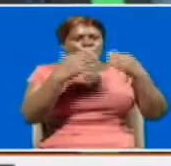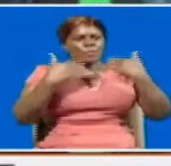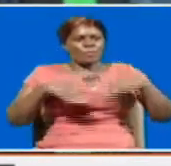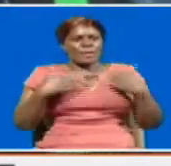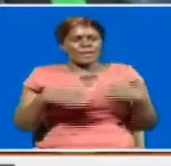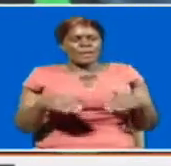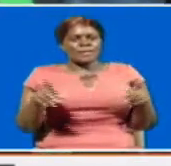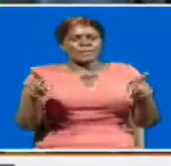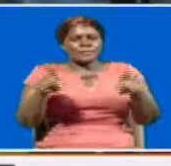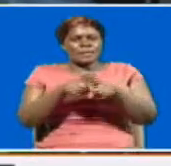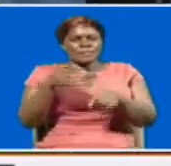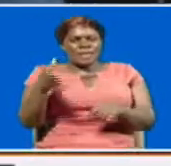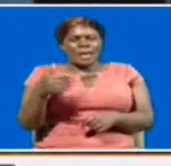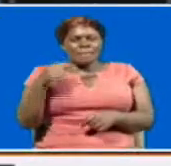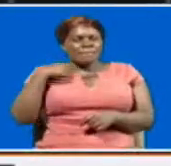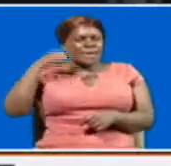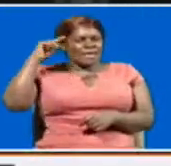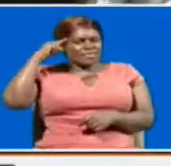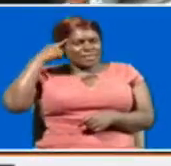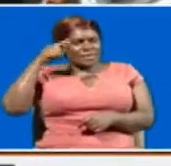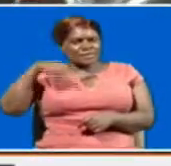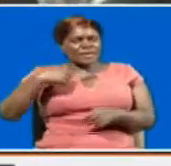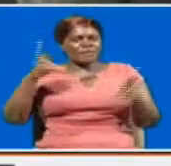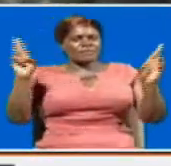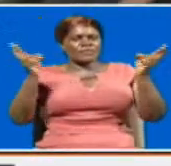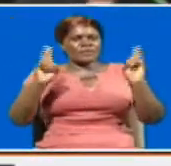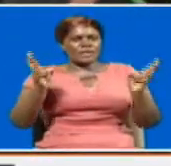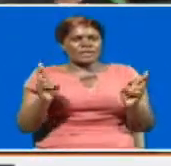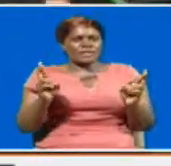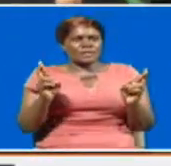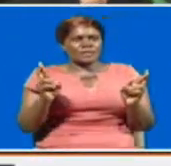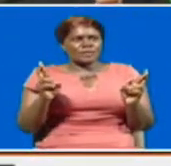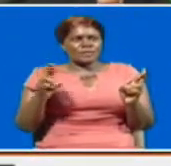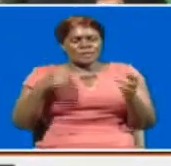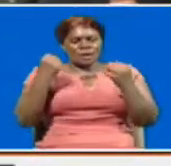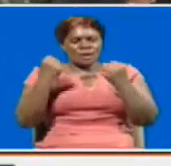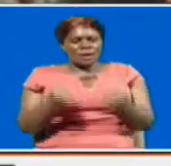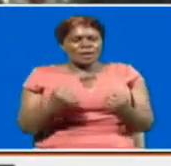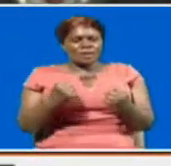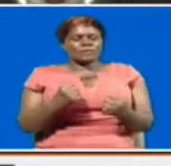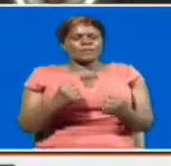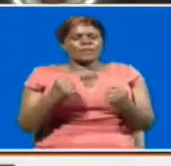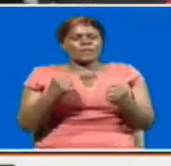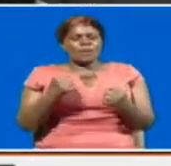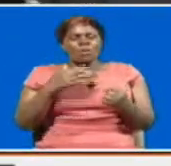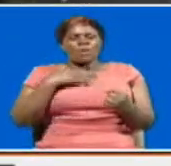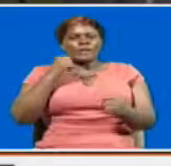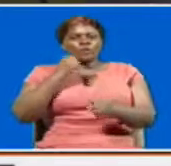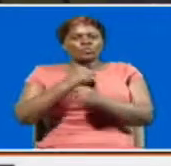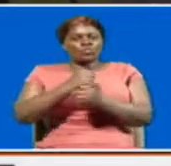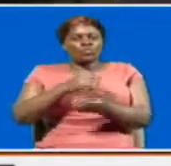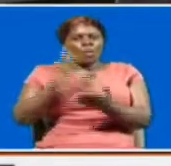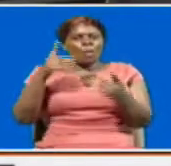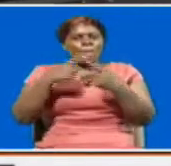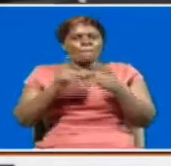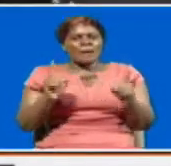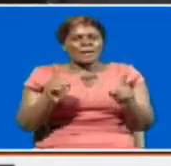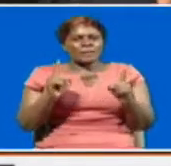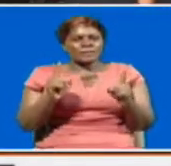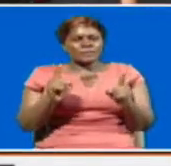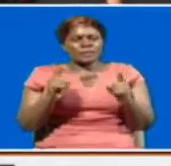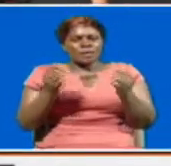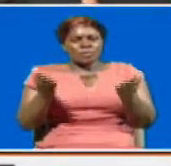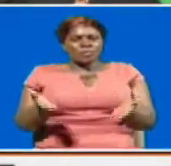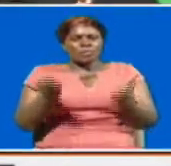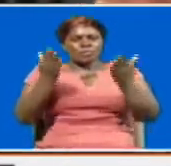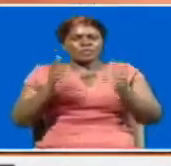looks well, so I think we will be ready for the match. Yeah, it's been a bit difficult. I've not played as much as I wanted to, but with moving to a new club